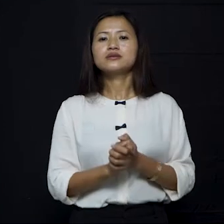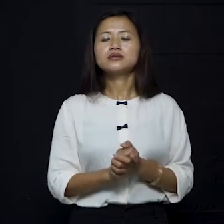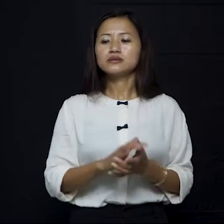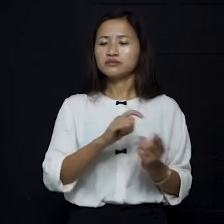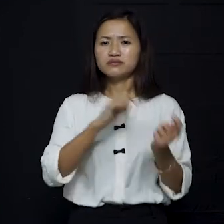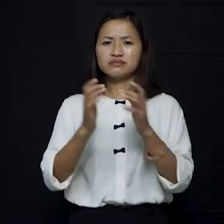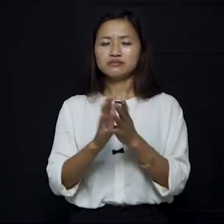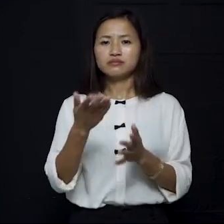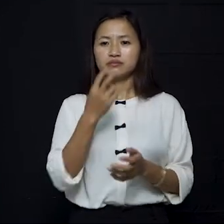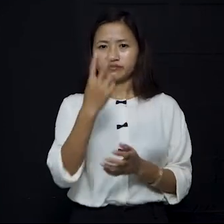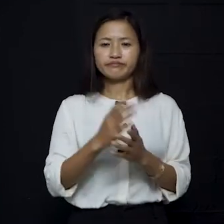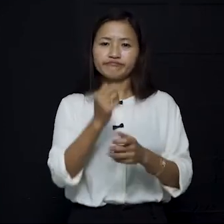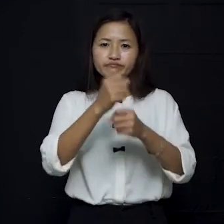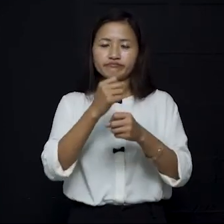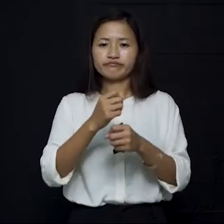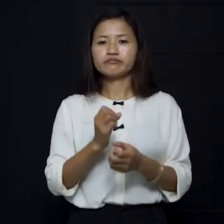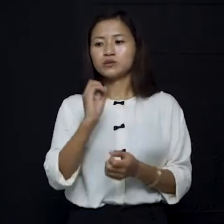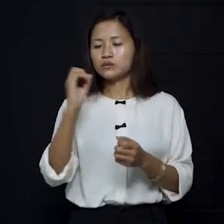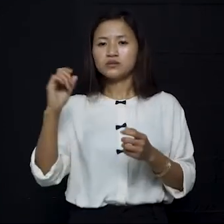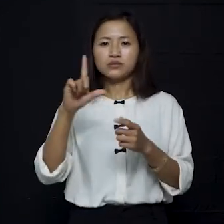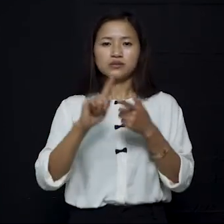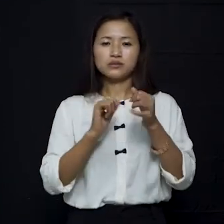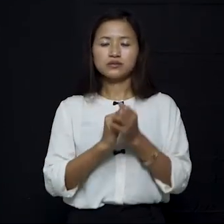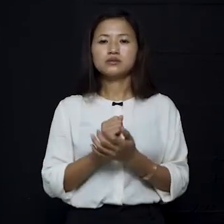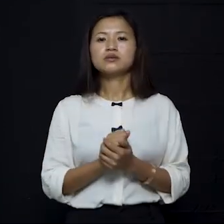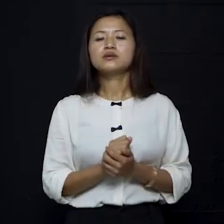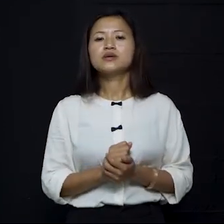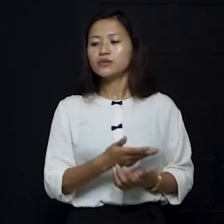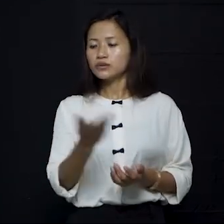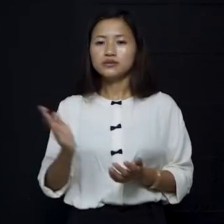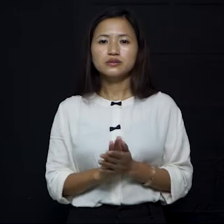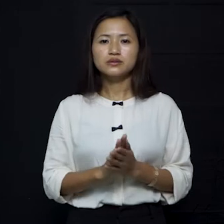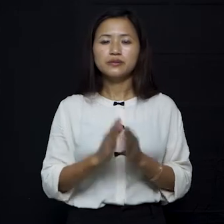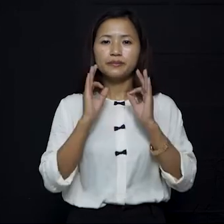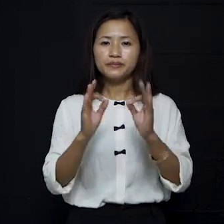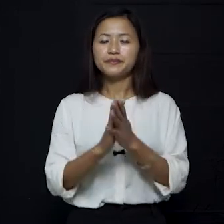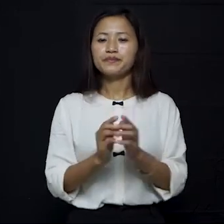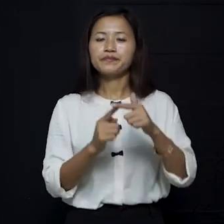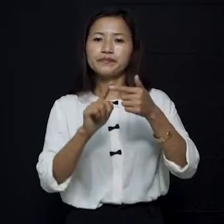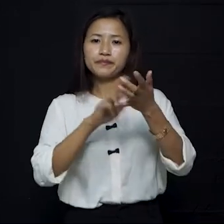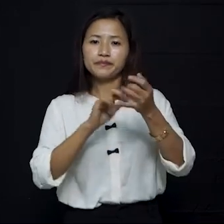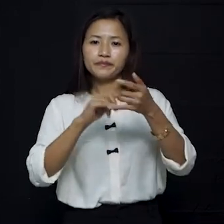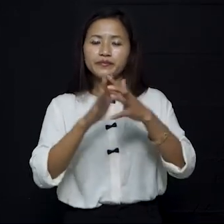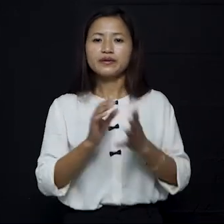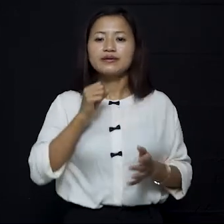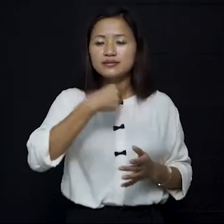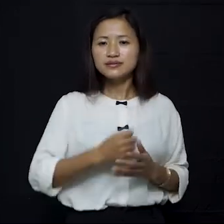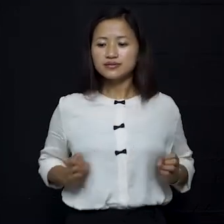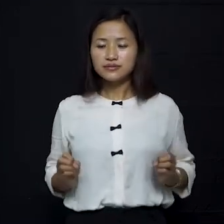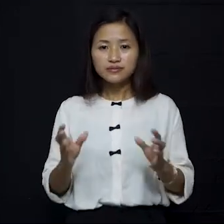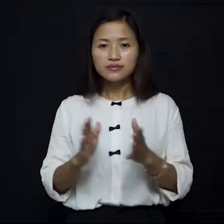find it in Google. But you have to know that whenever there is perfect tense, one of the words starting from H, that means